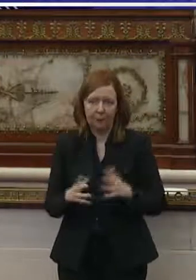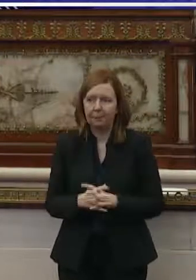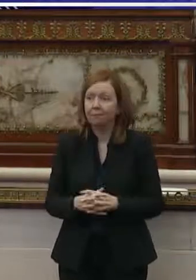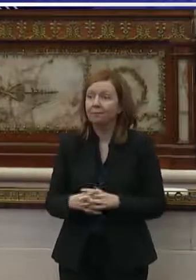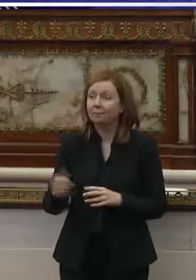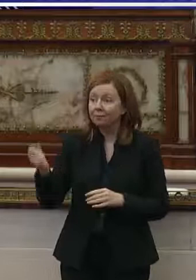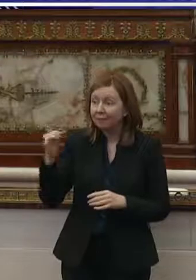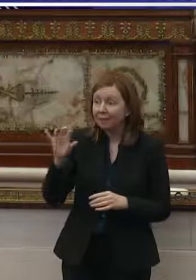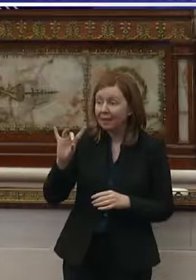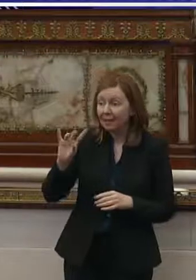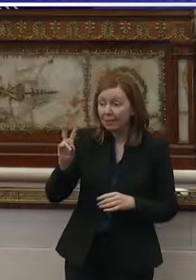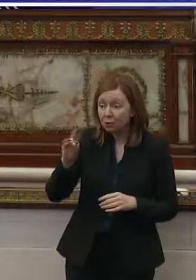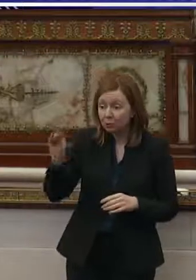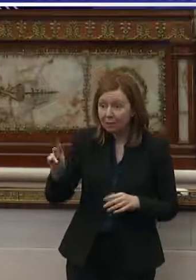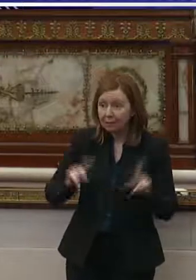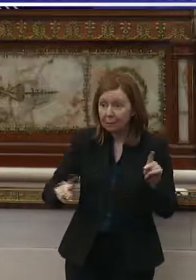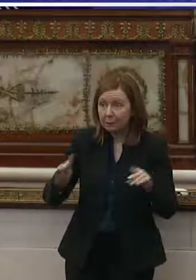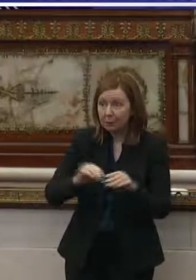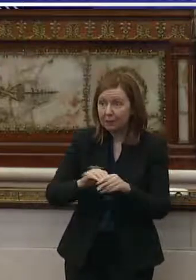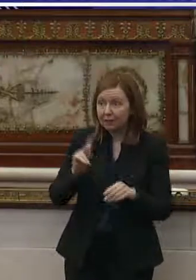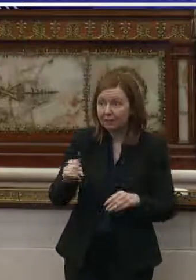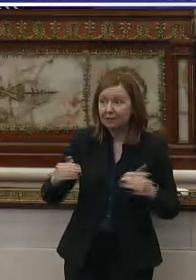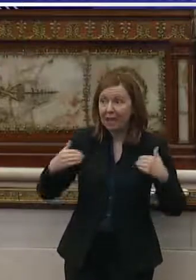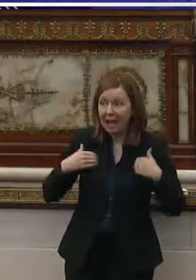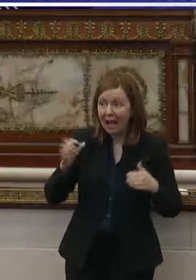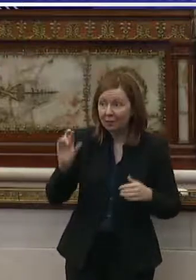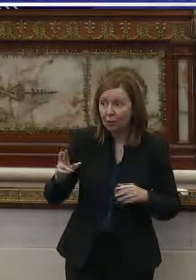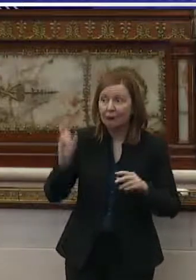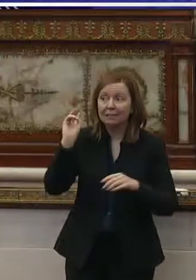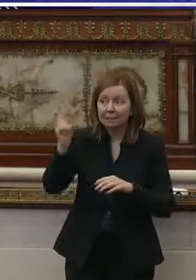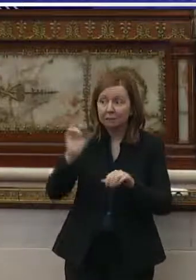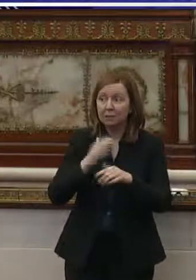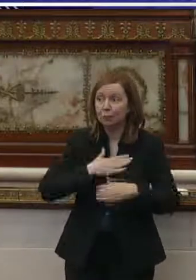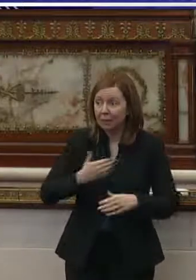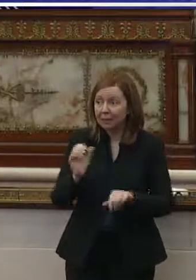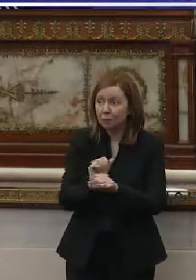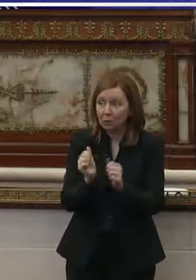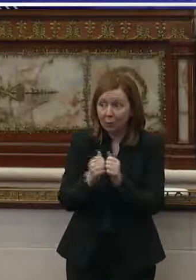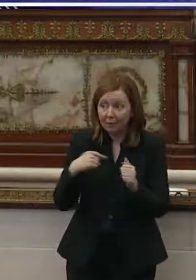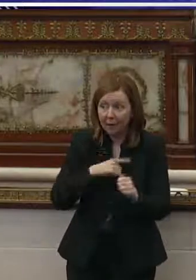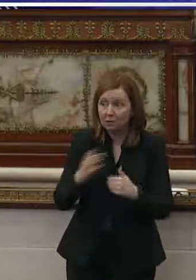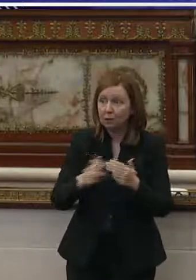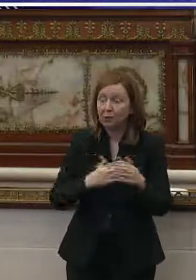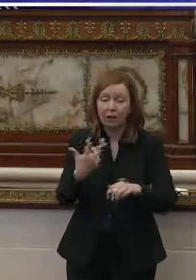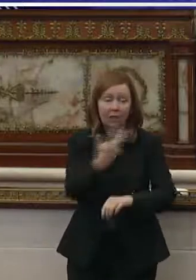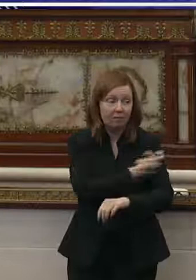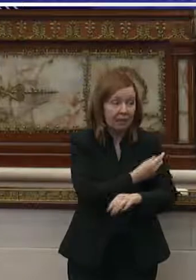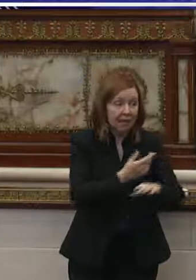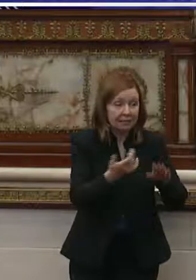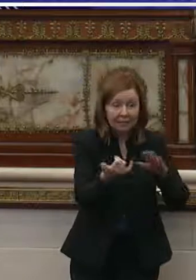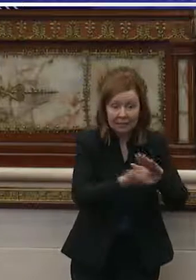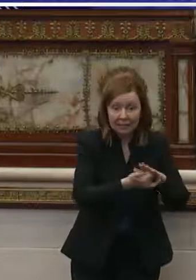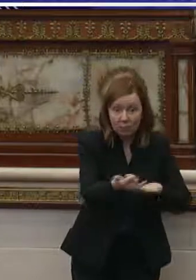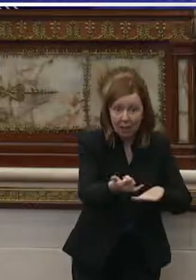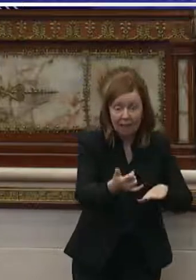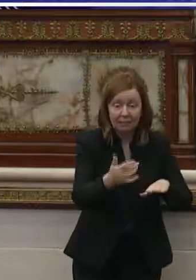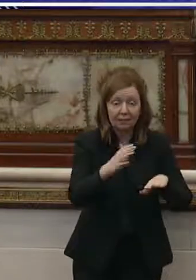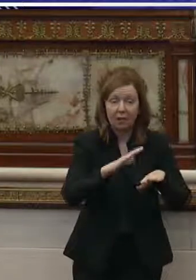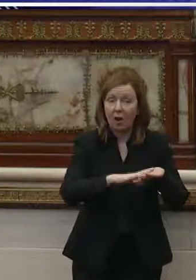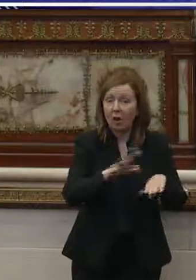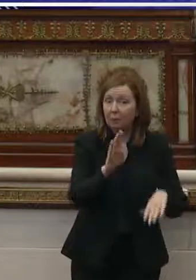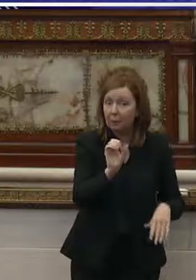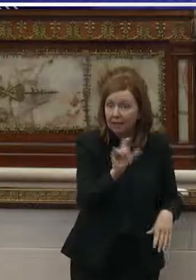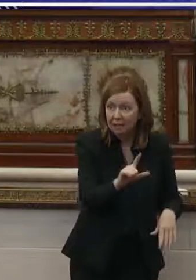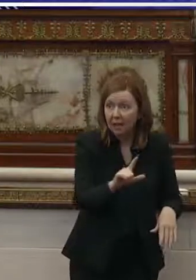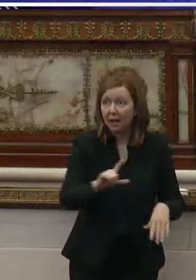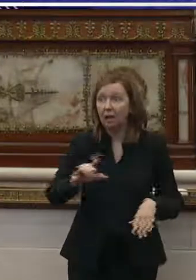82% of the people do have a car, and SEPT is willing to work with us, whether it was the Vaccine Express on the Broad Street line or with buses. So there was